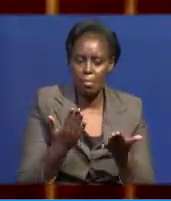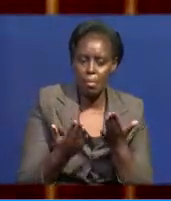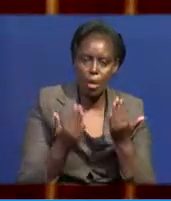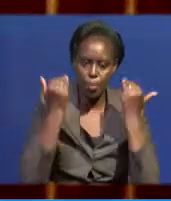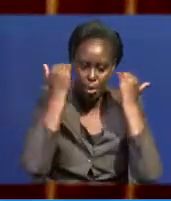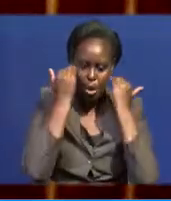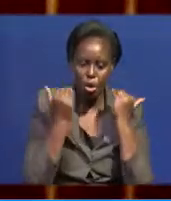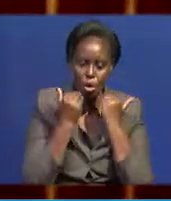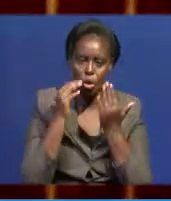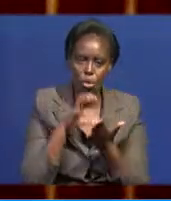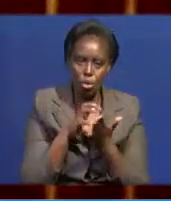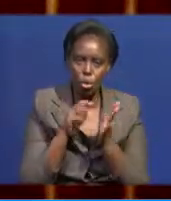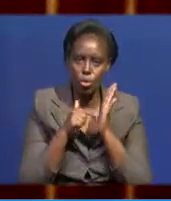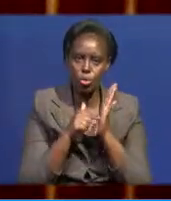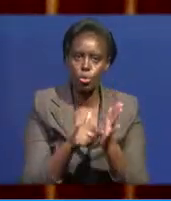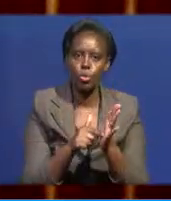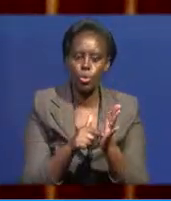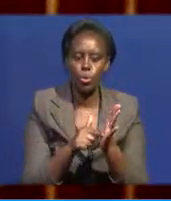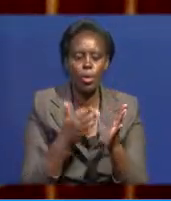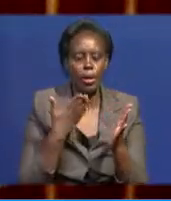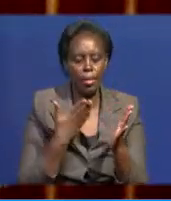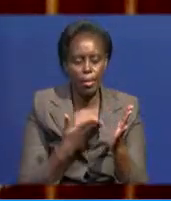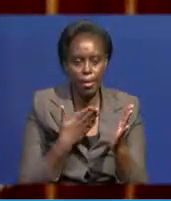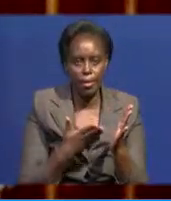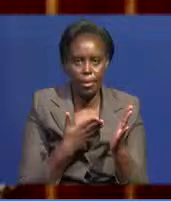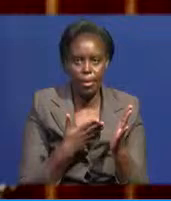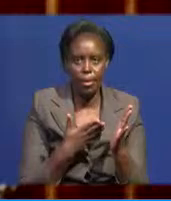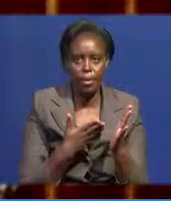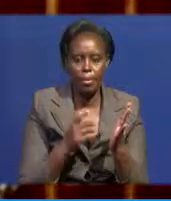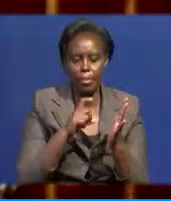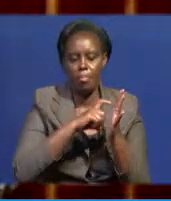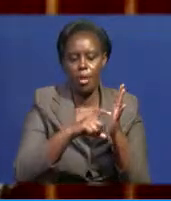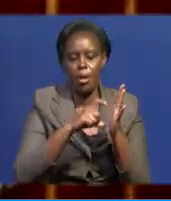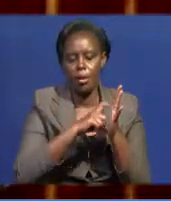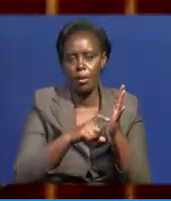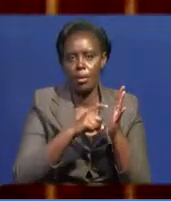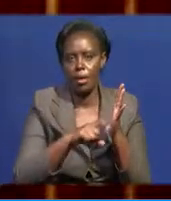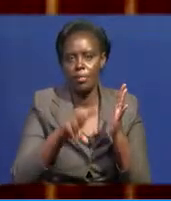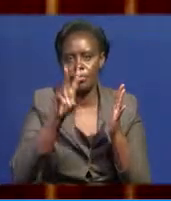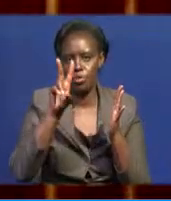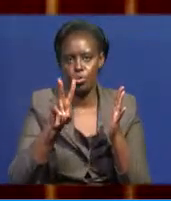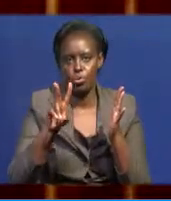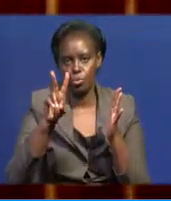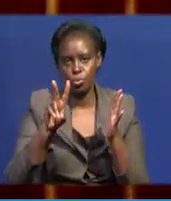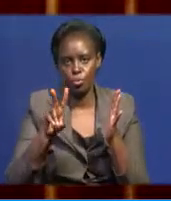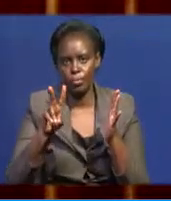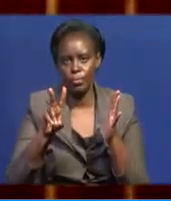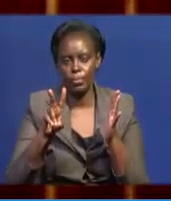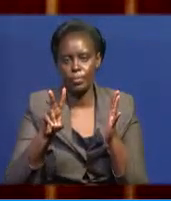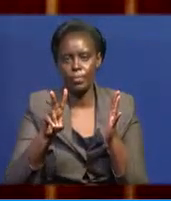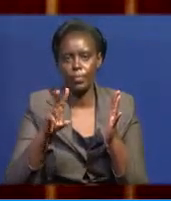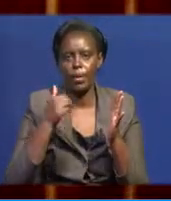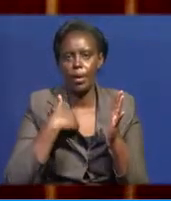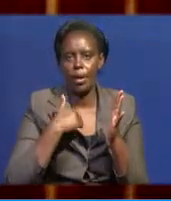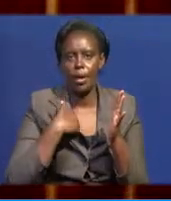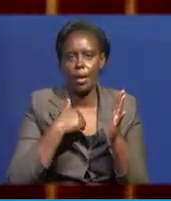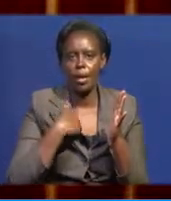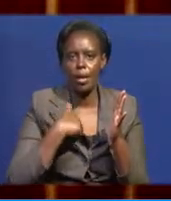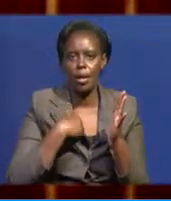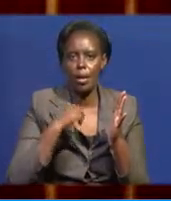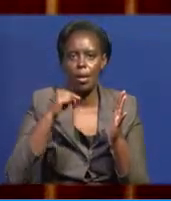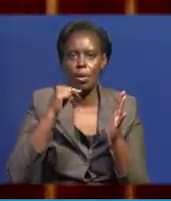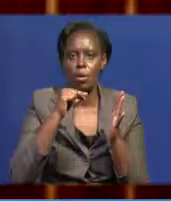court cases, as shown on page 6, paragraph 2, Honorable Speaker. We have